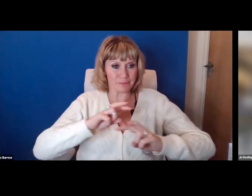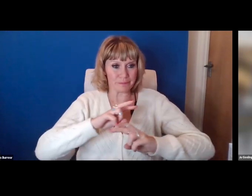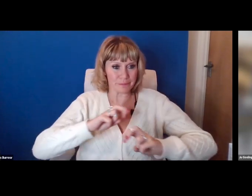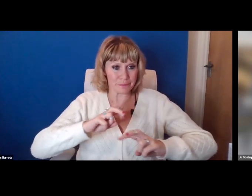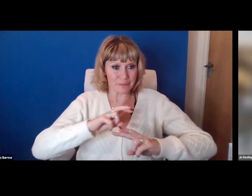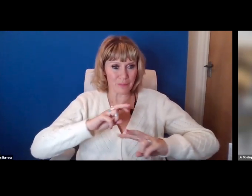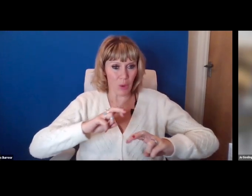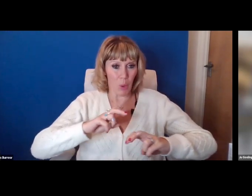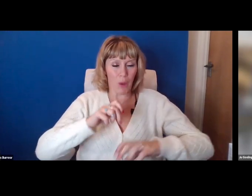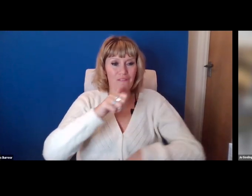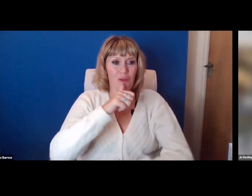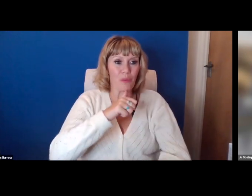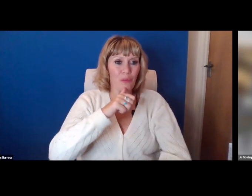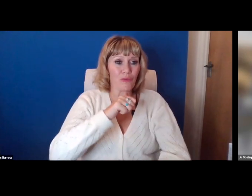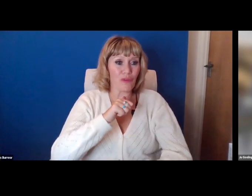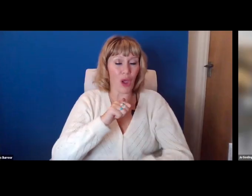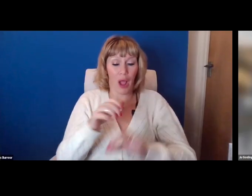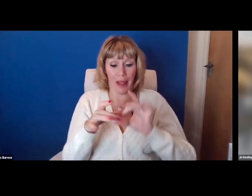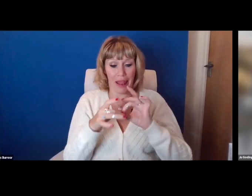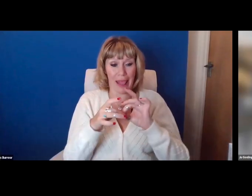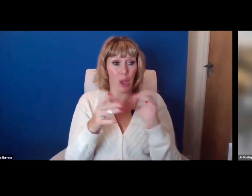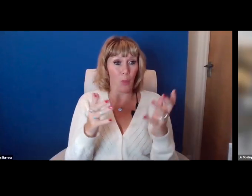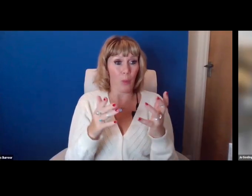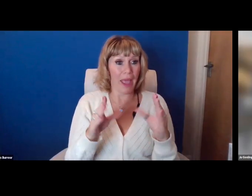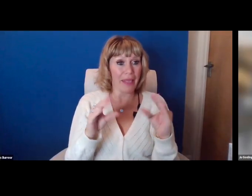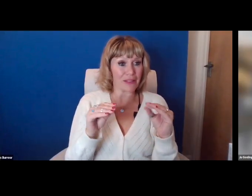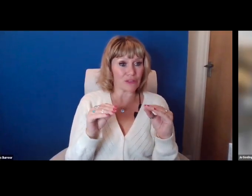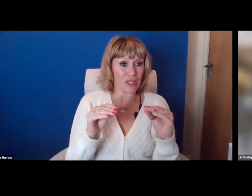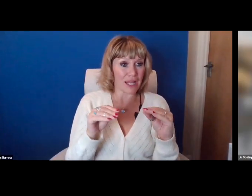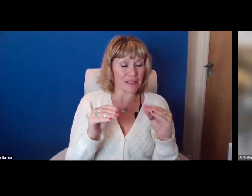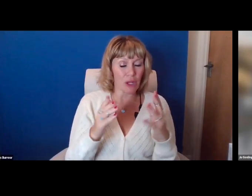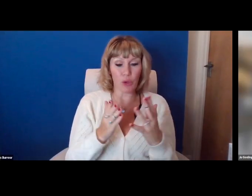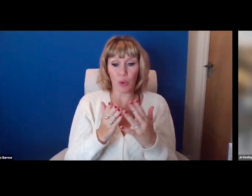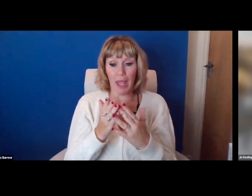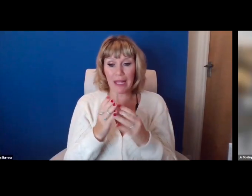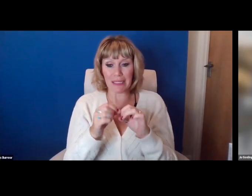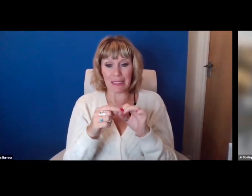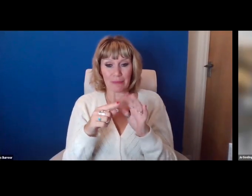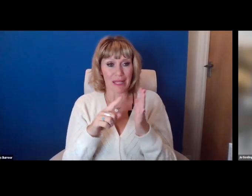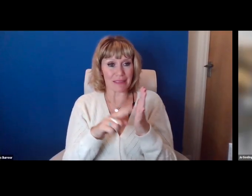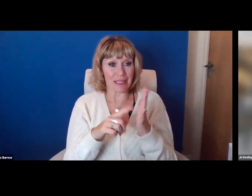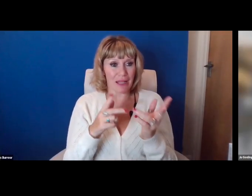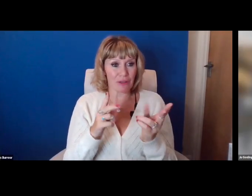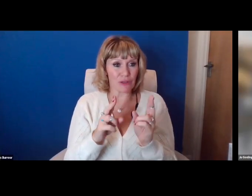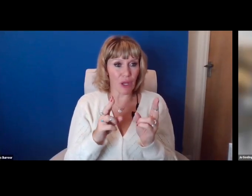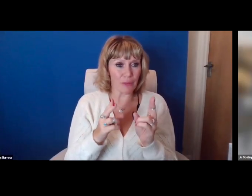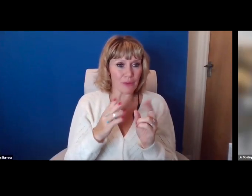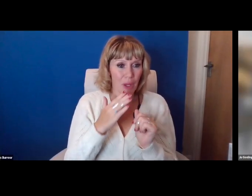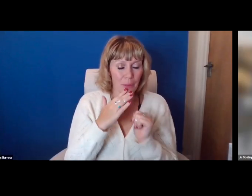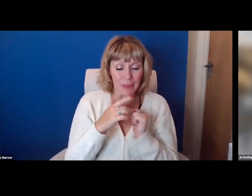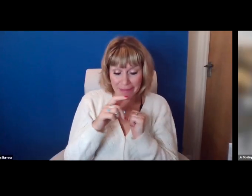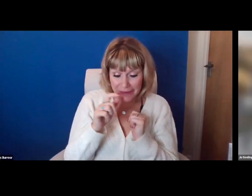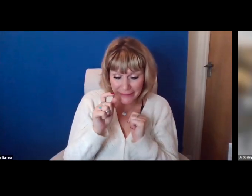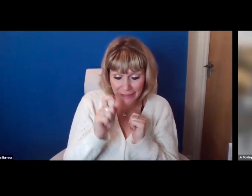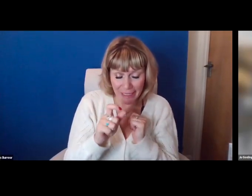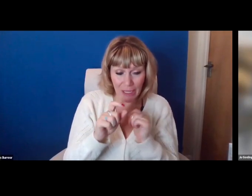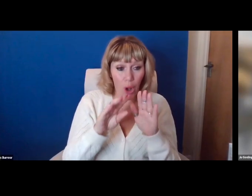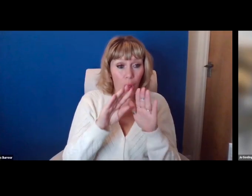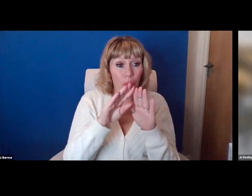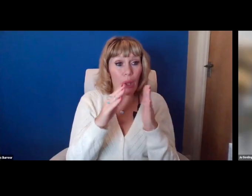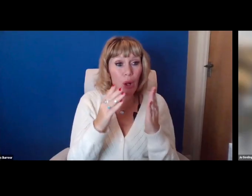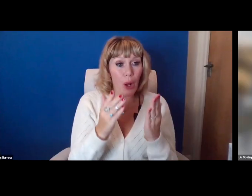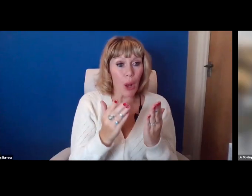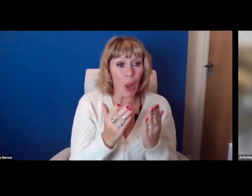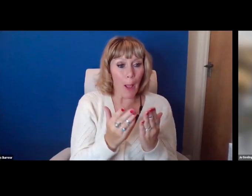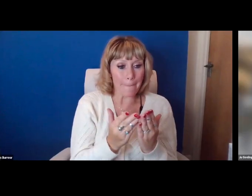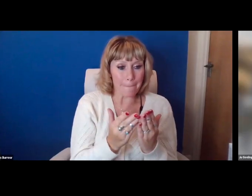is in the chat. To access British Sign Language interpretation, click on the globe icon at the